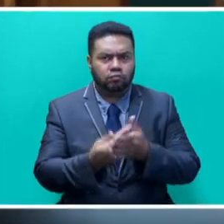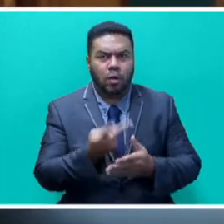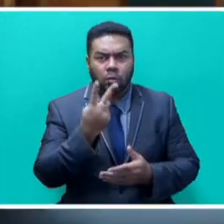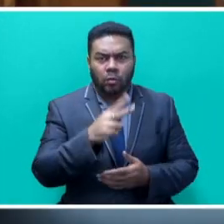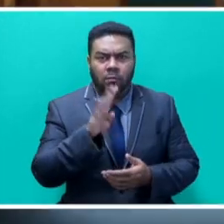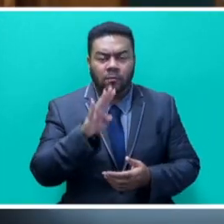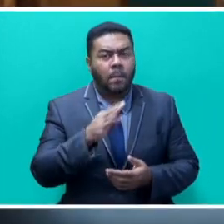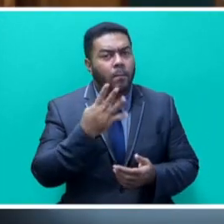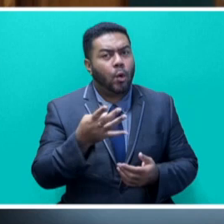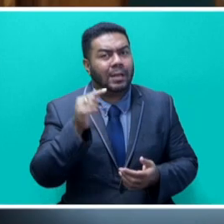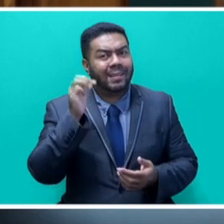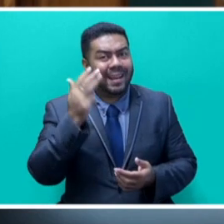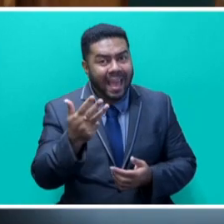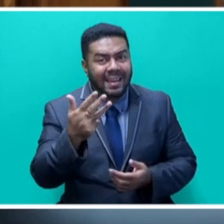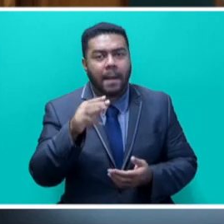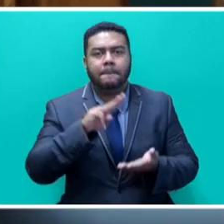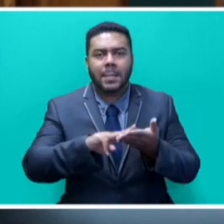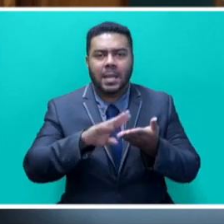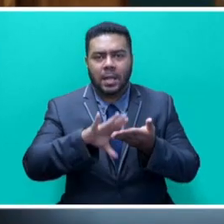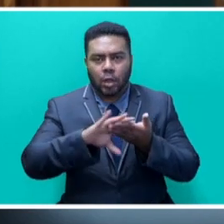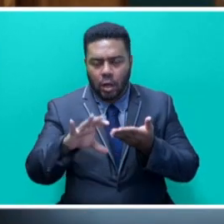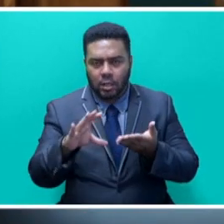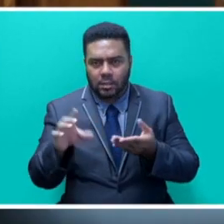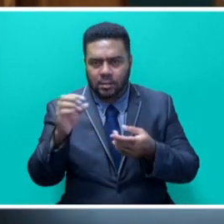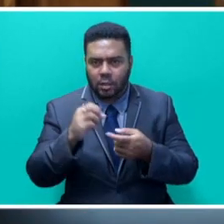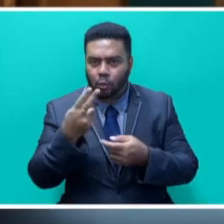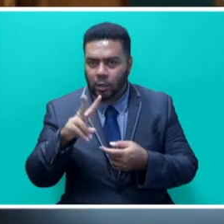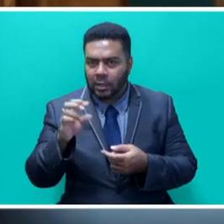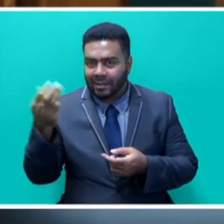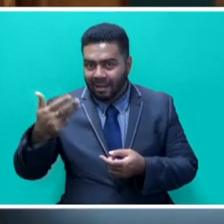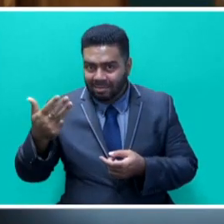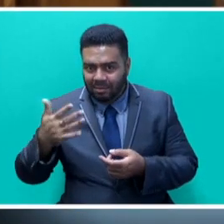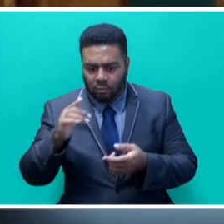in 2019. Despite the fact that